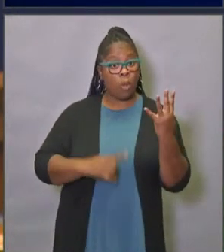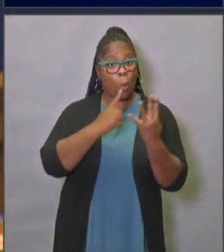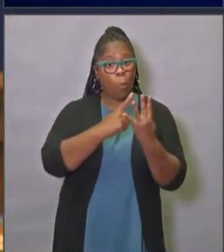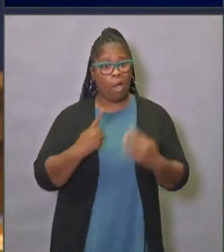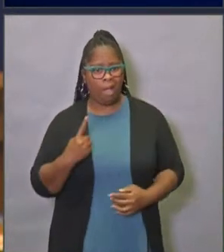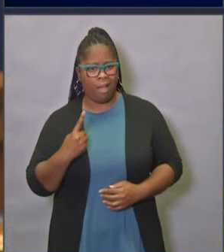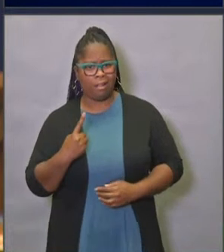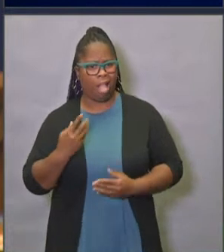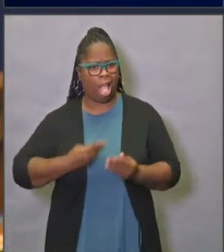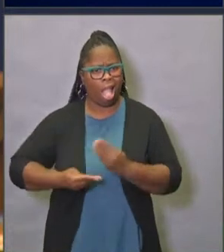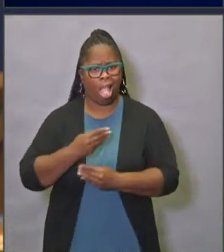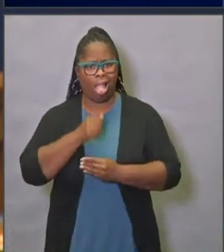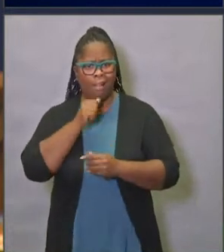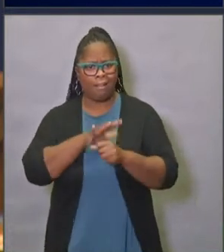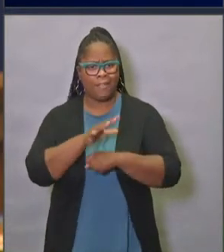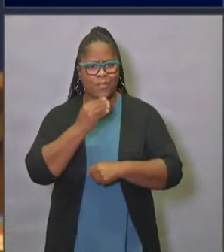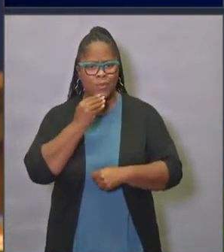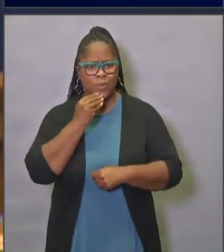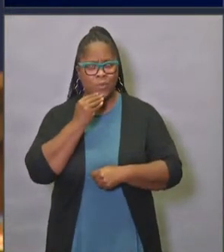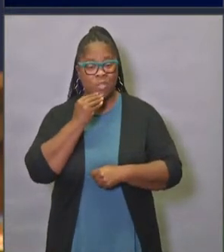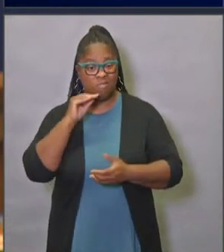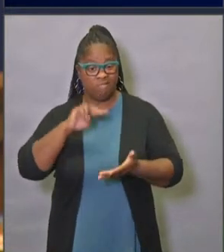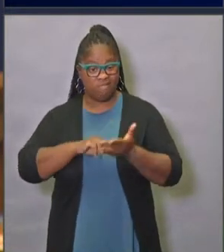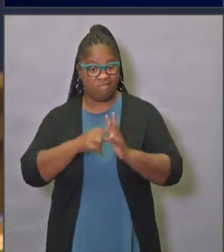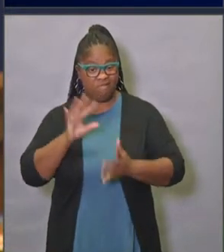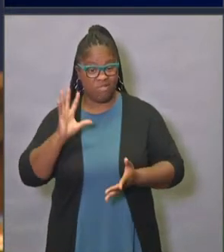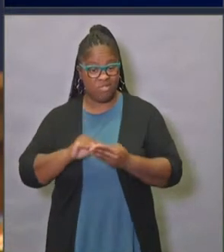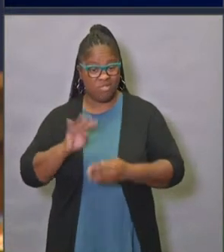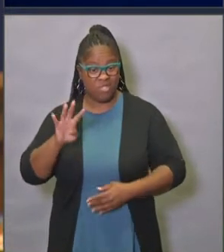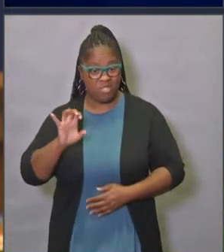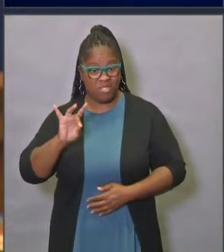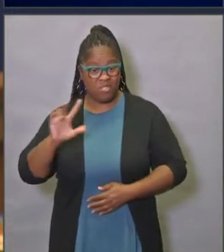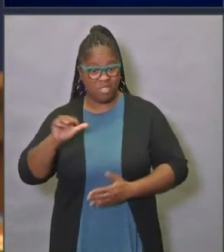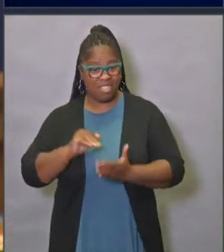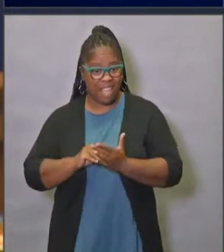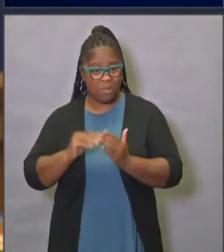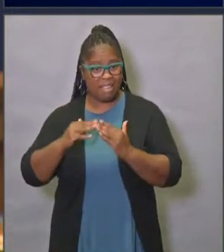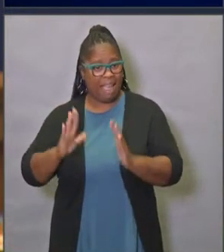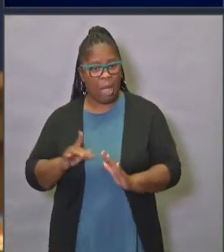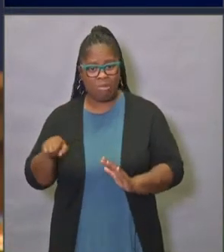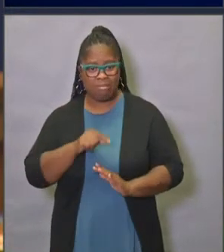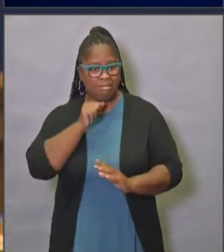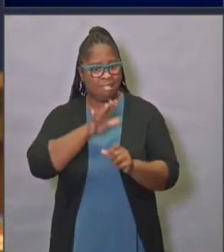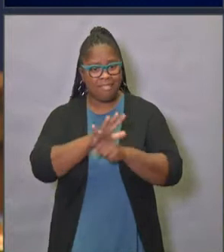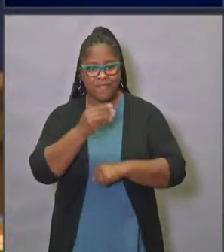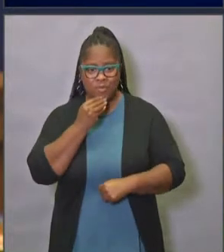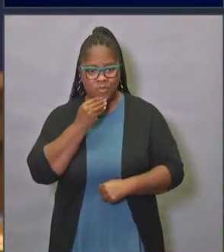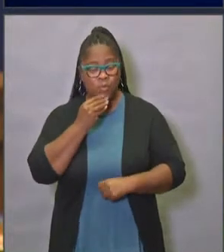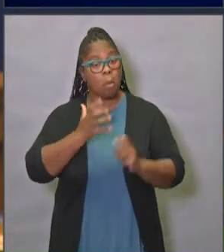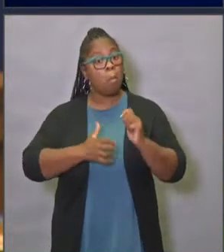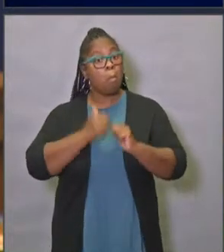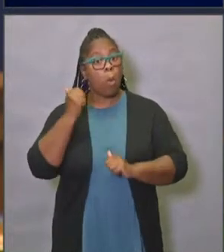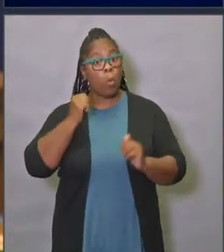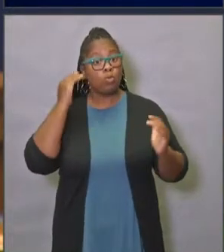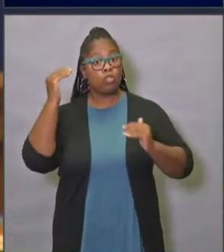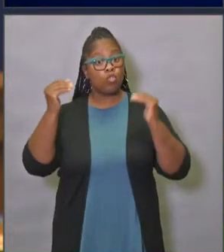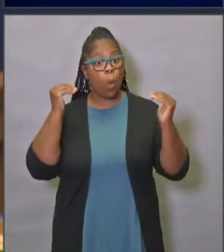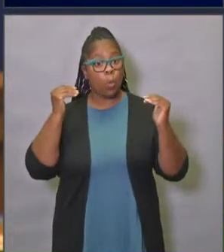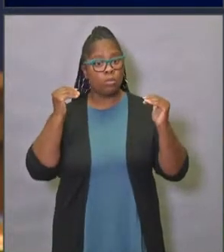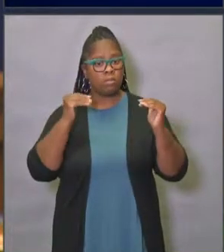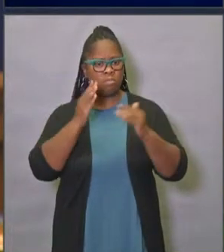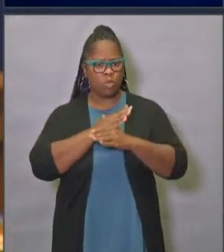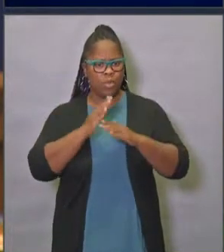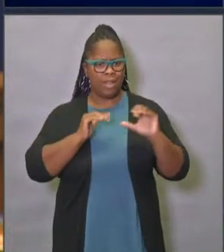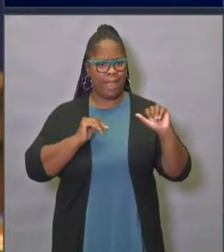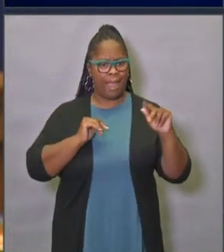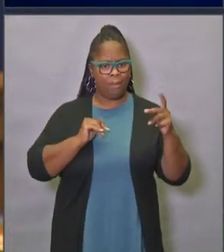estimated 873,000 households. The majority of adults who experience food insecurity anytime between April and